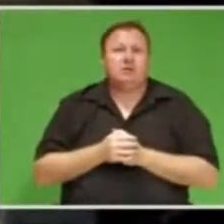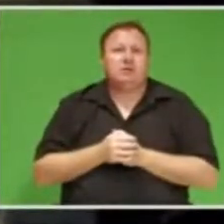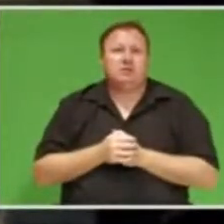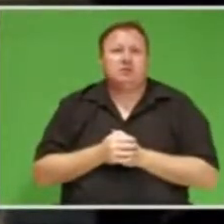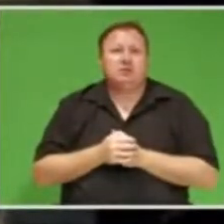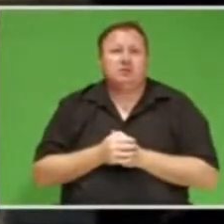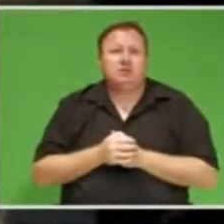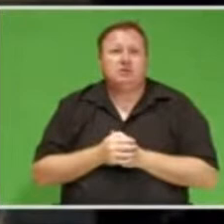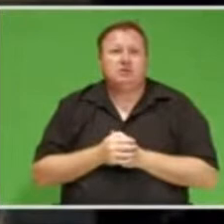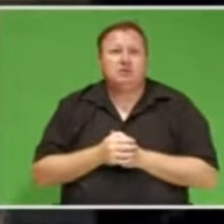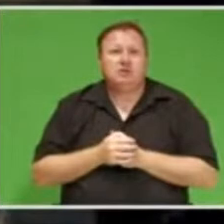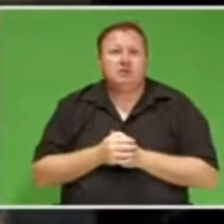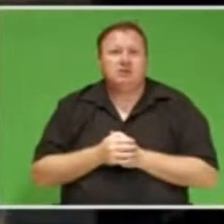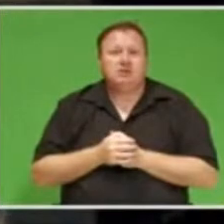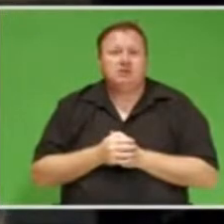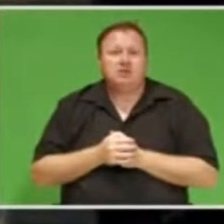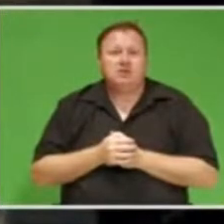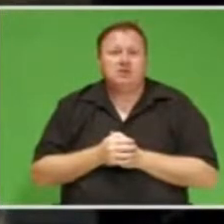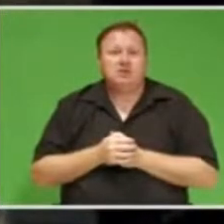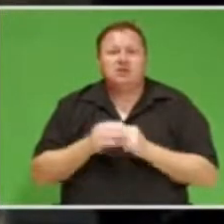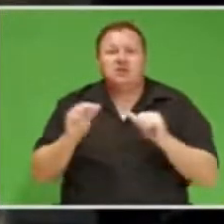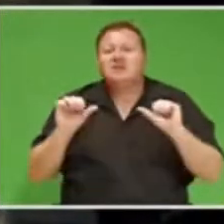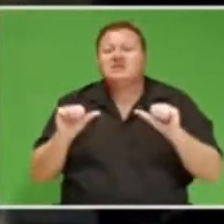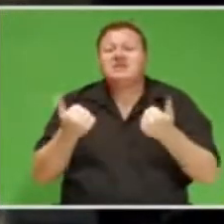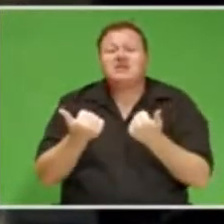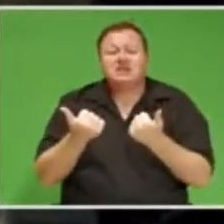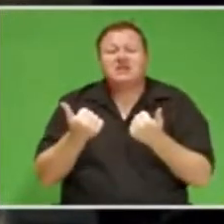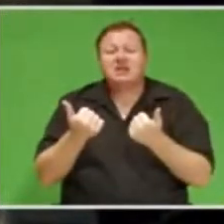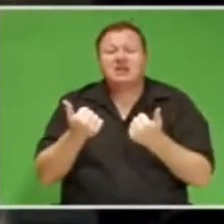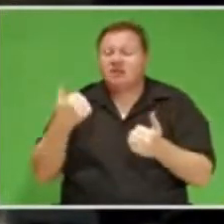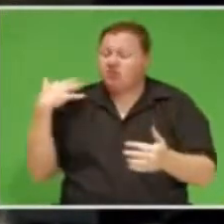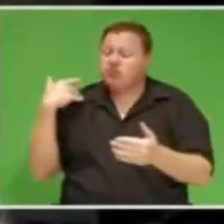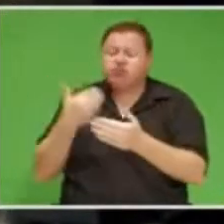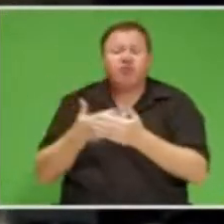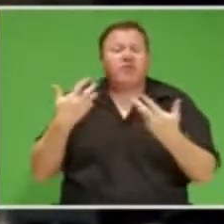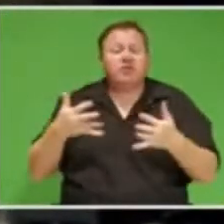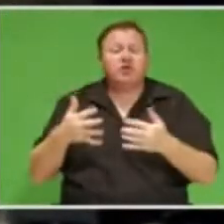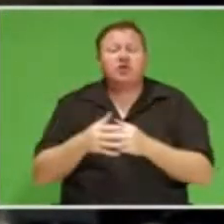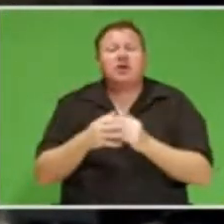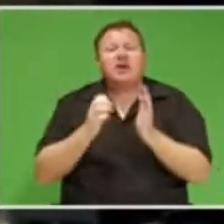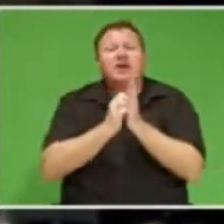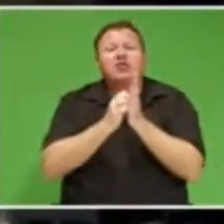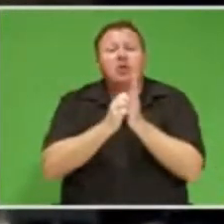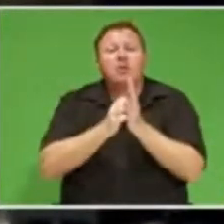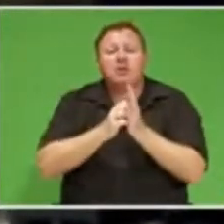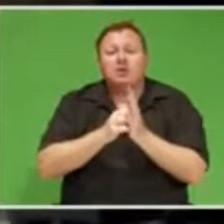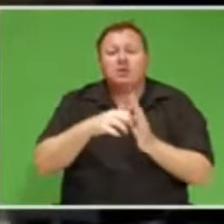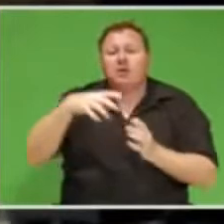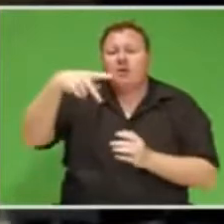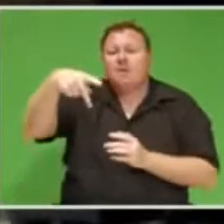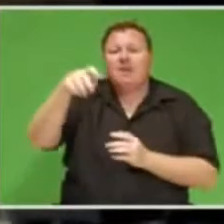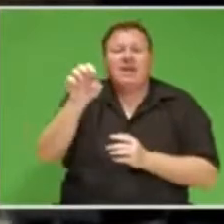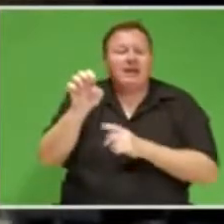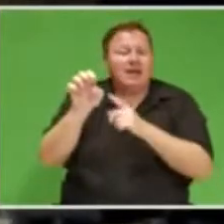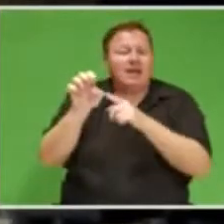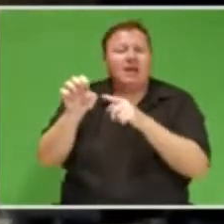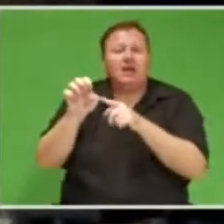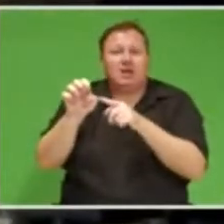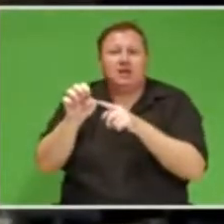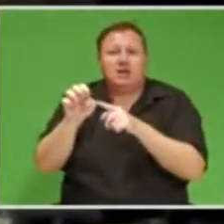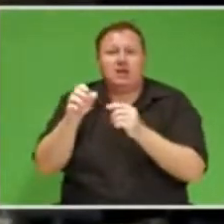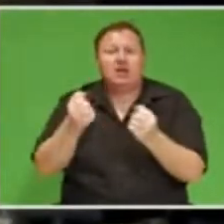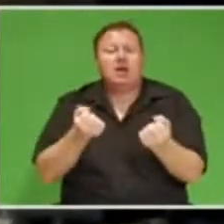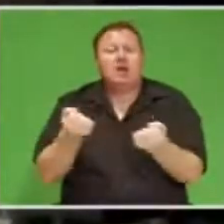success, for instance, in repositioning Port Elizabeth Automotive Terminal, which has more